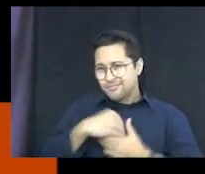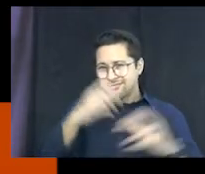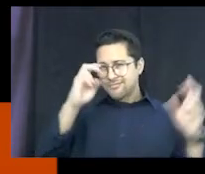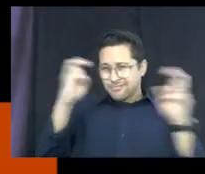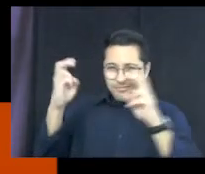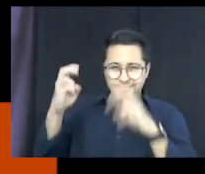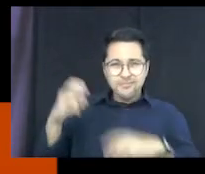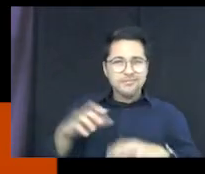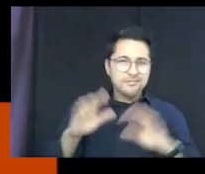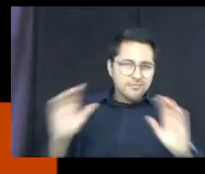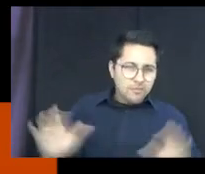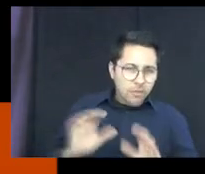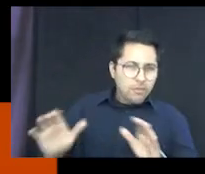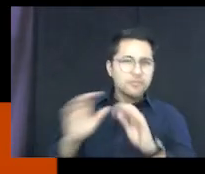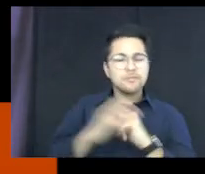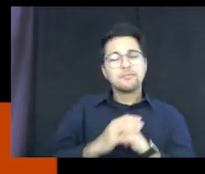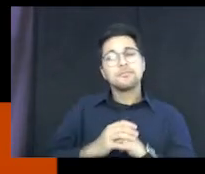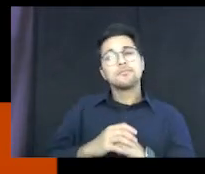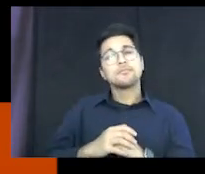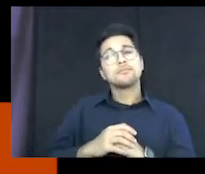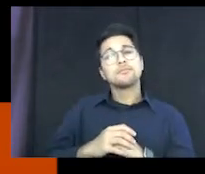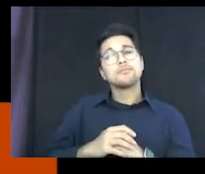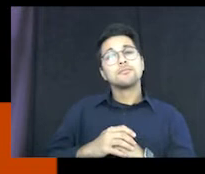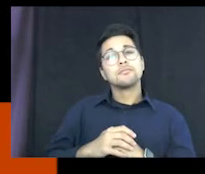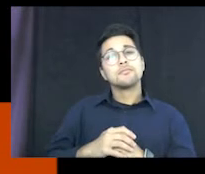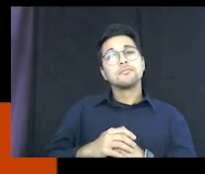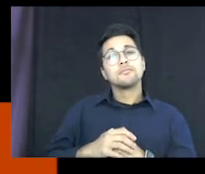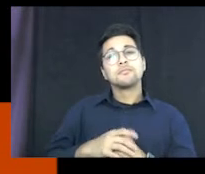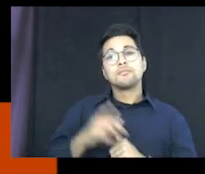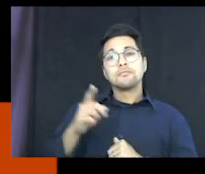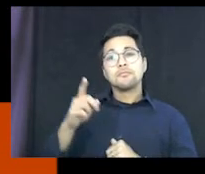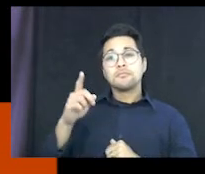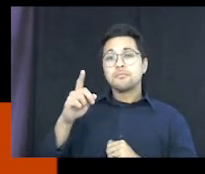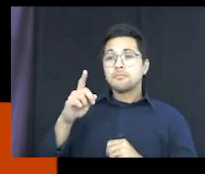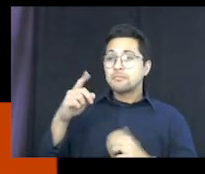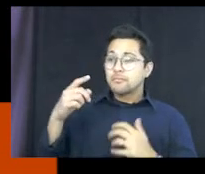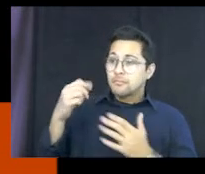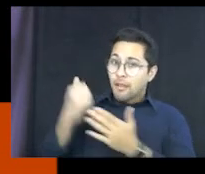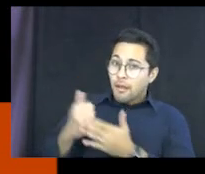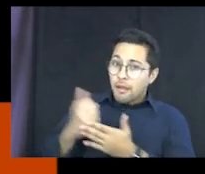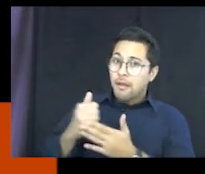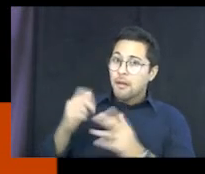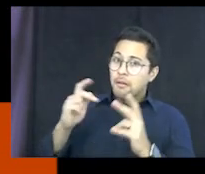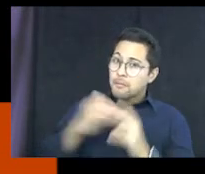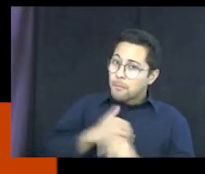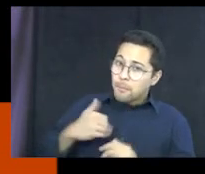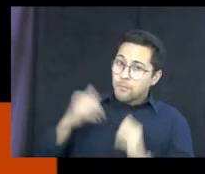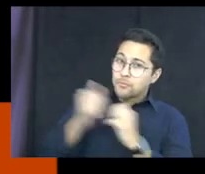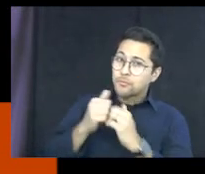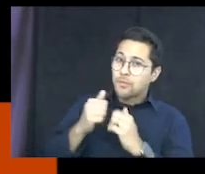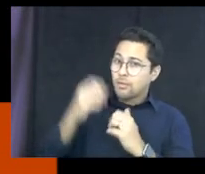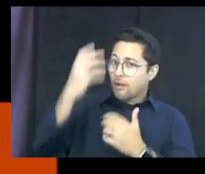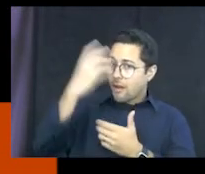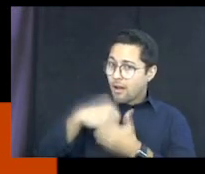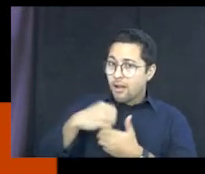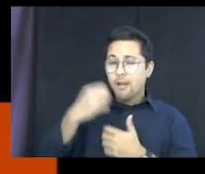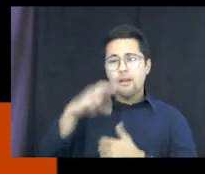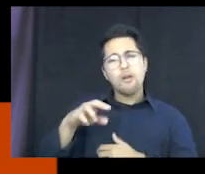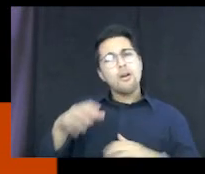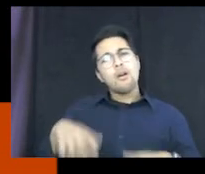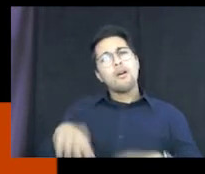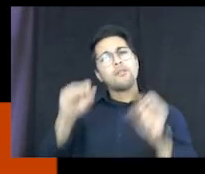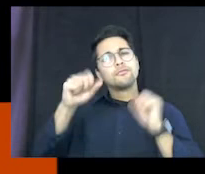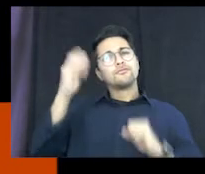or activities to help members with autism or host lectures